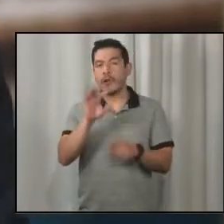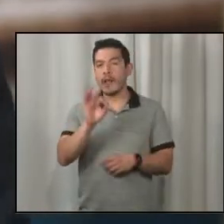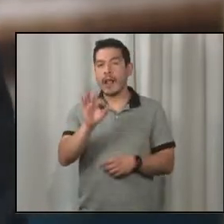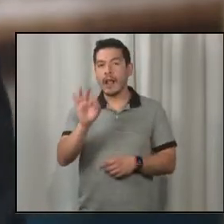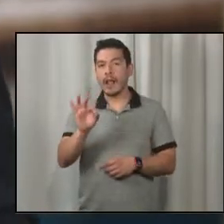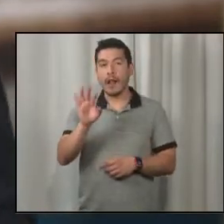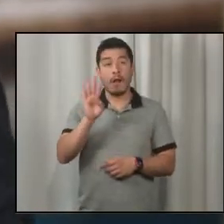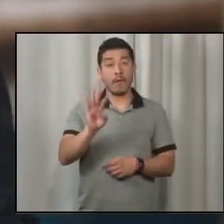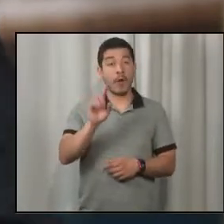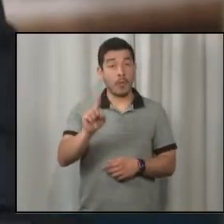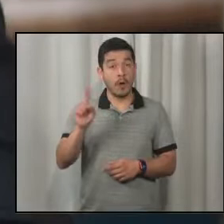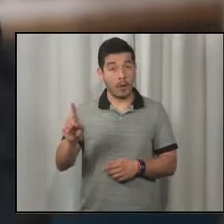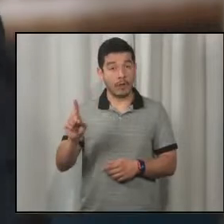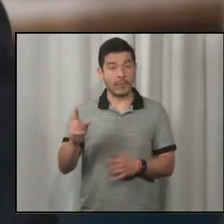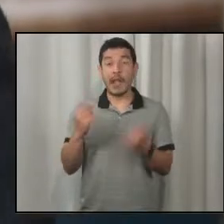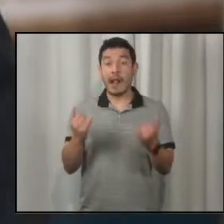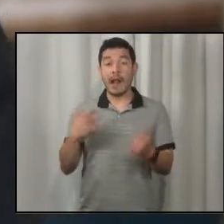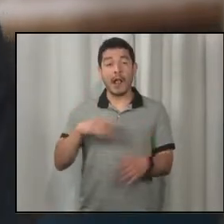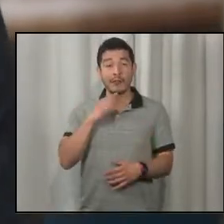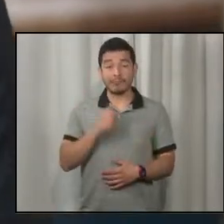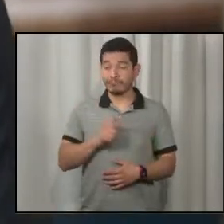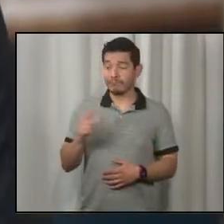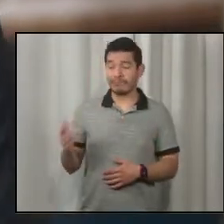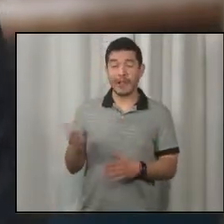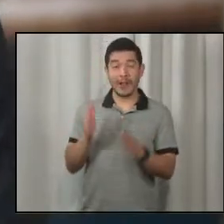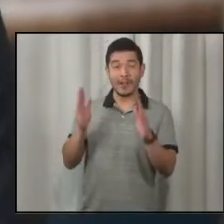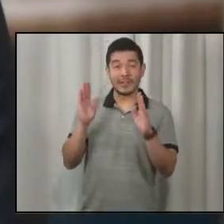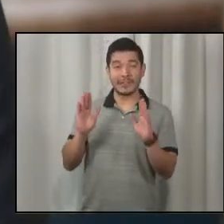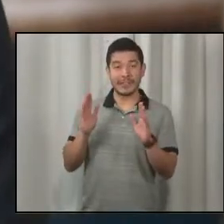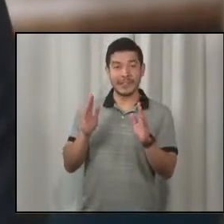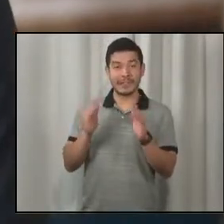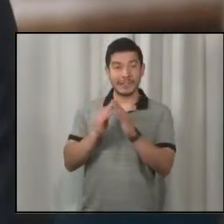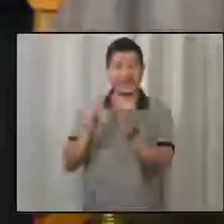99411. Now, we'll turn it over to our city manager, Tom.